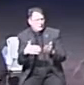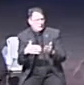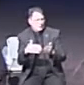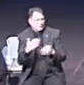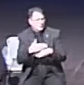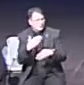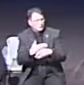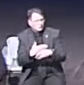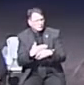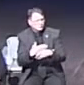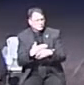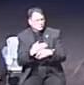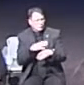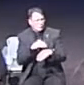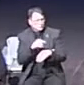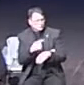institution.